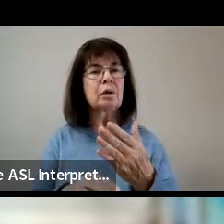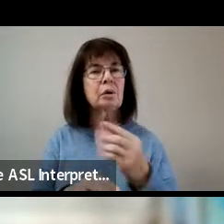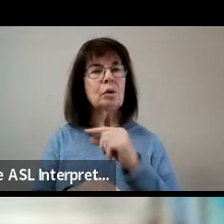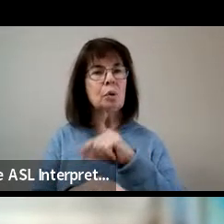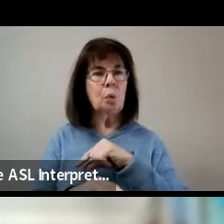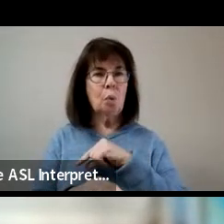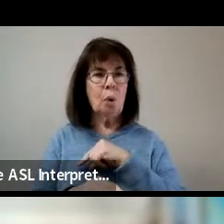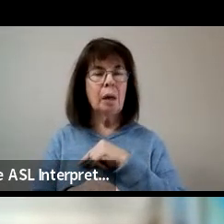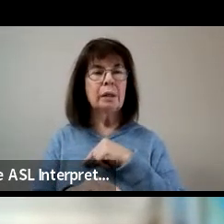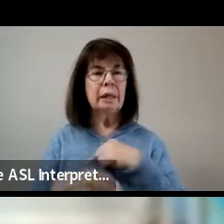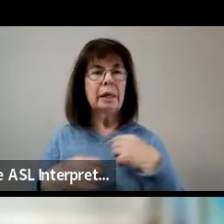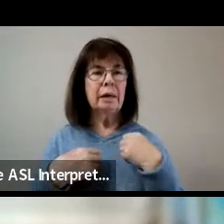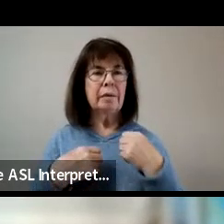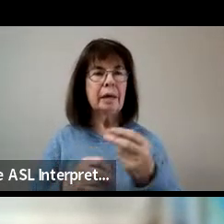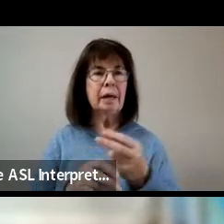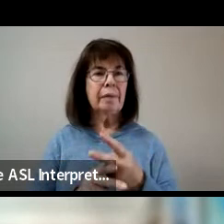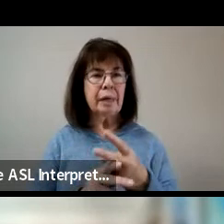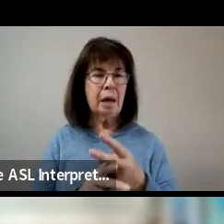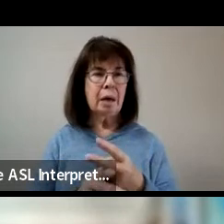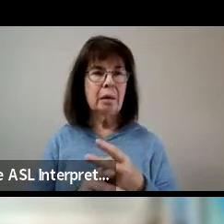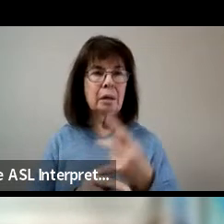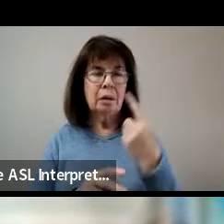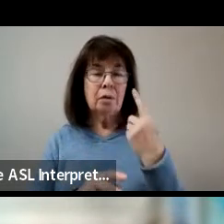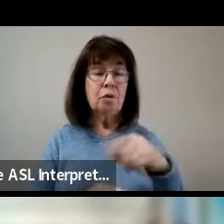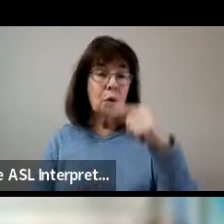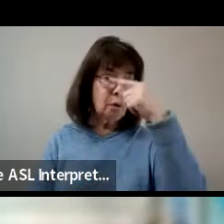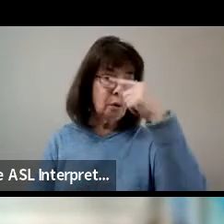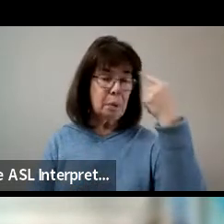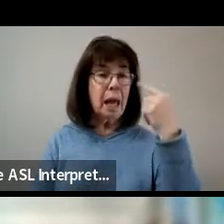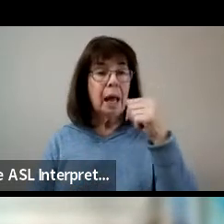health outcomes for Black